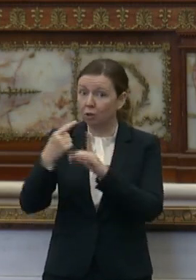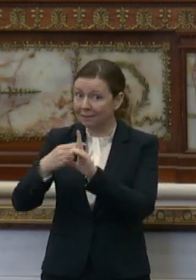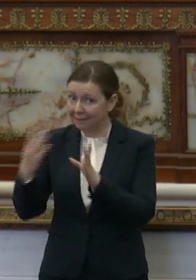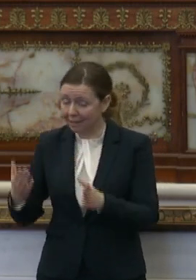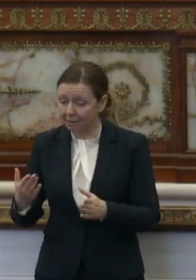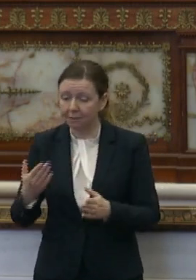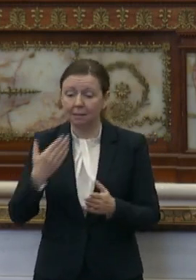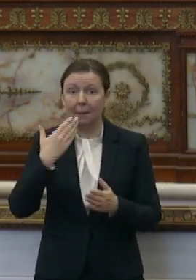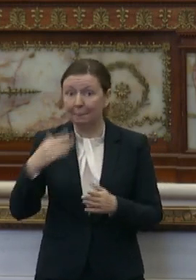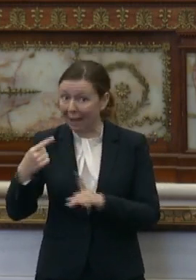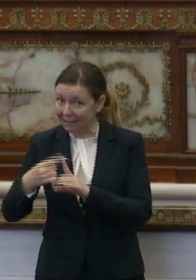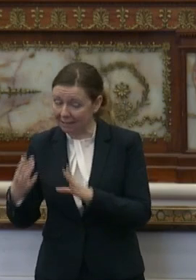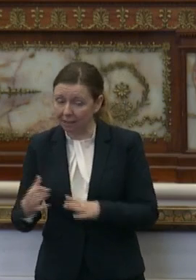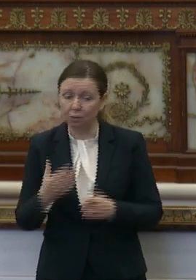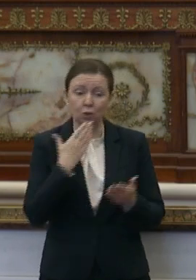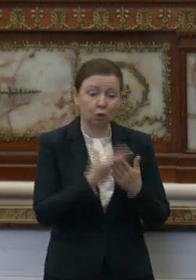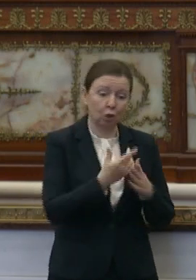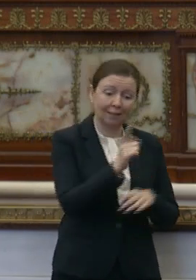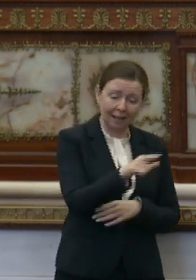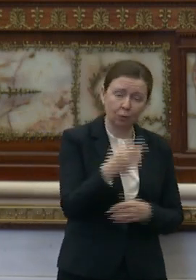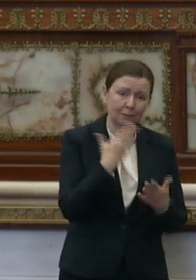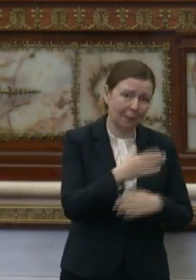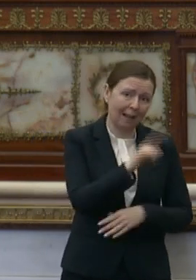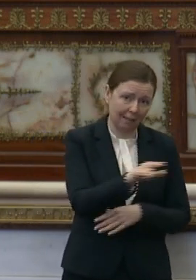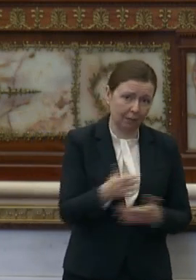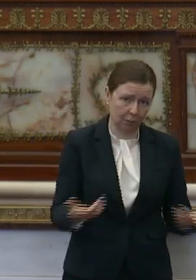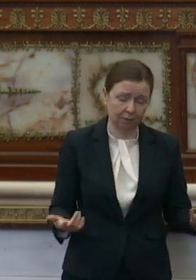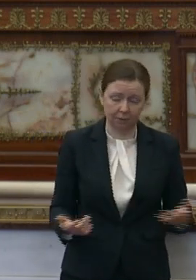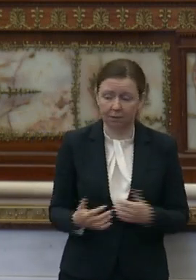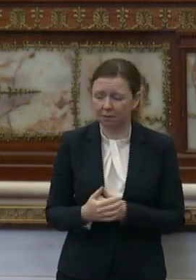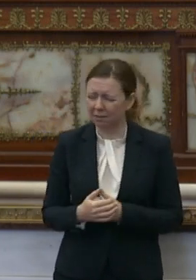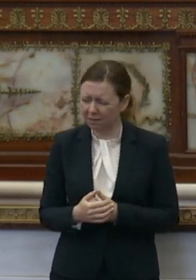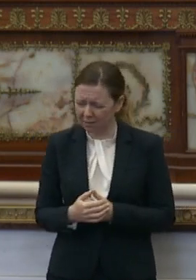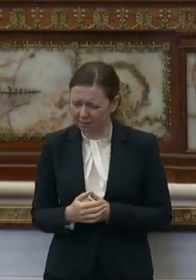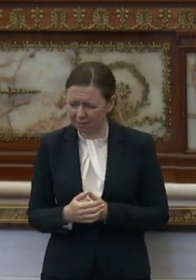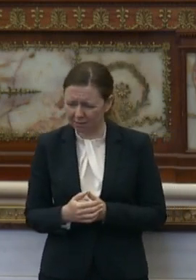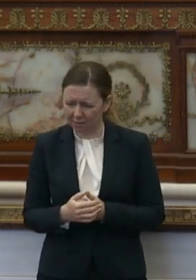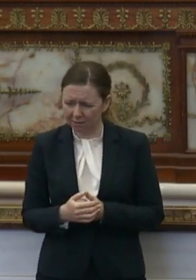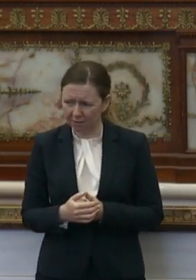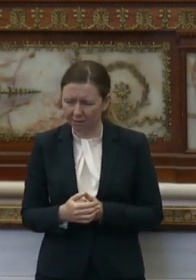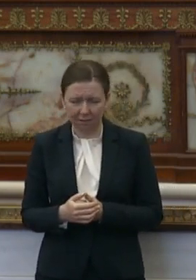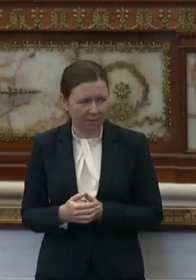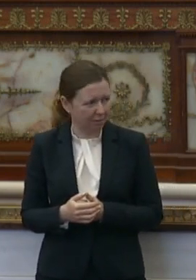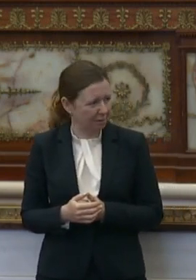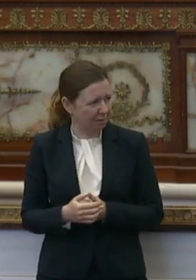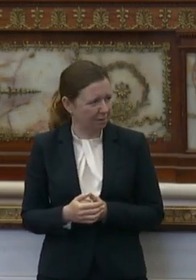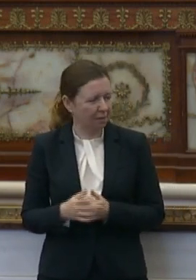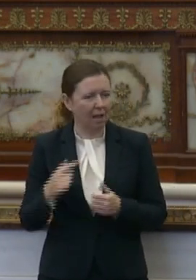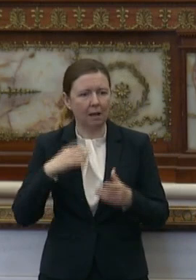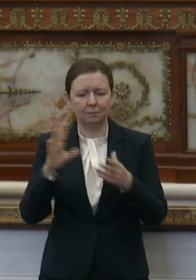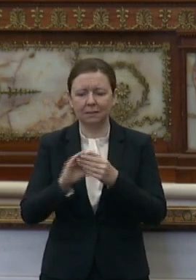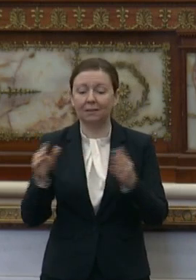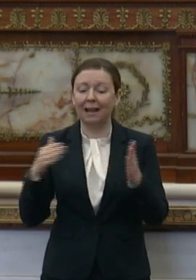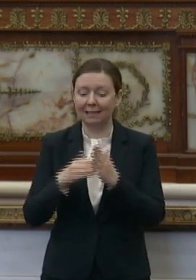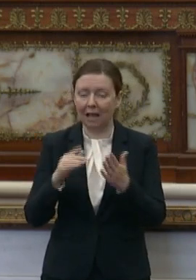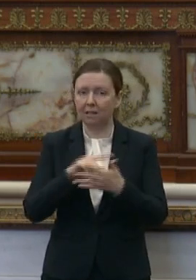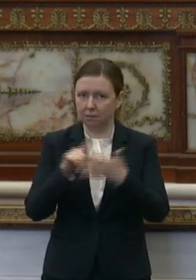bad tenants. You have good landlords and bad landlords. Well, I say that, I'm testifying today against